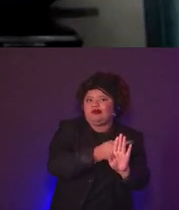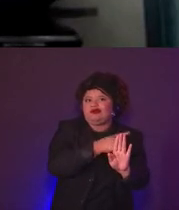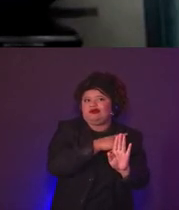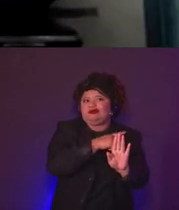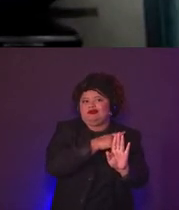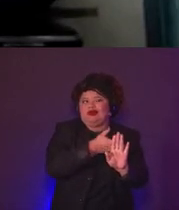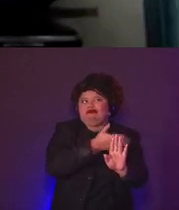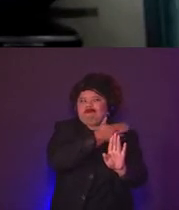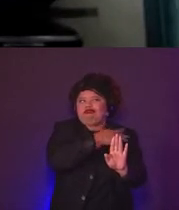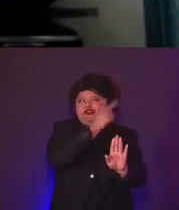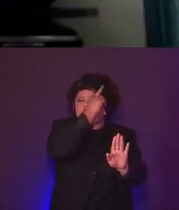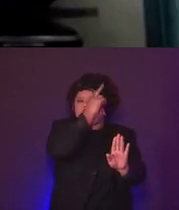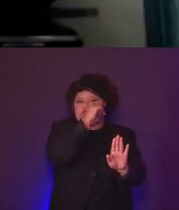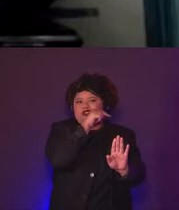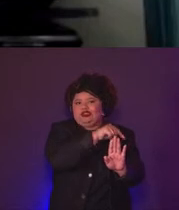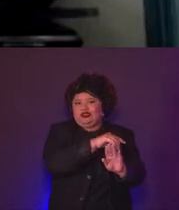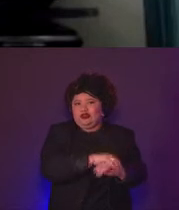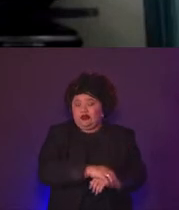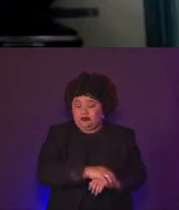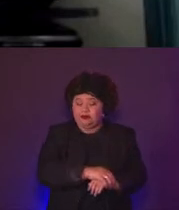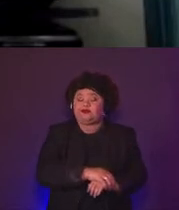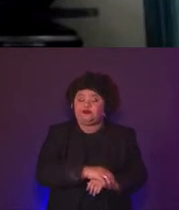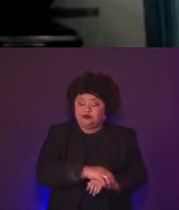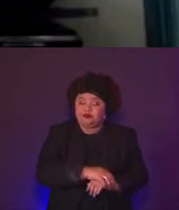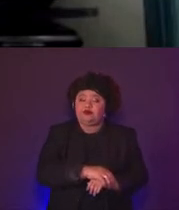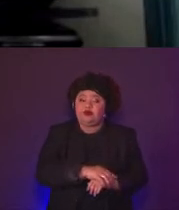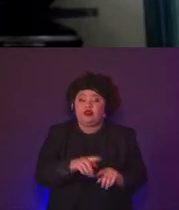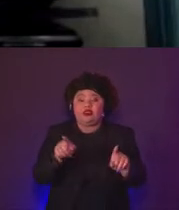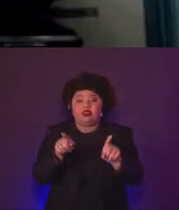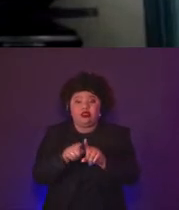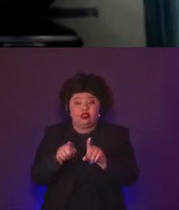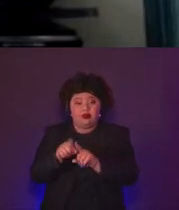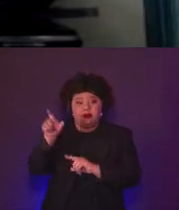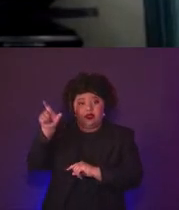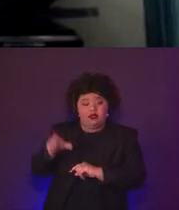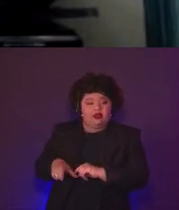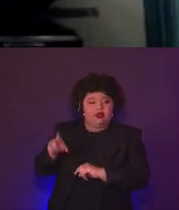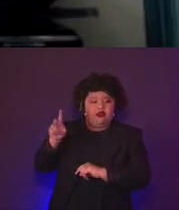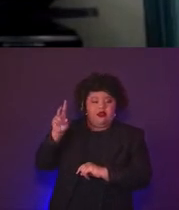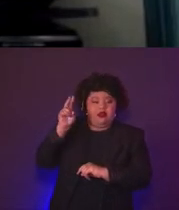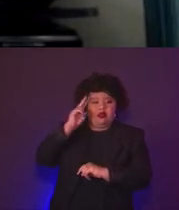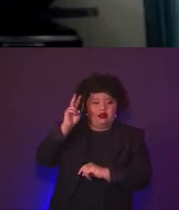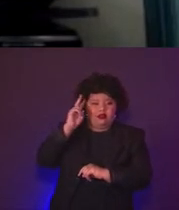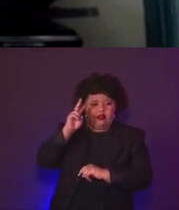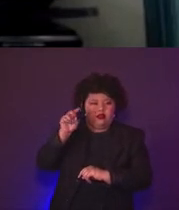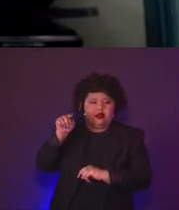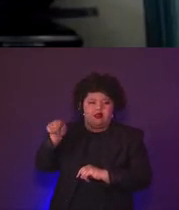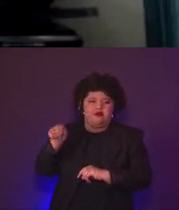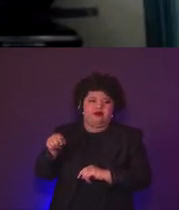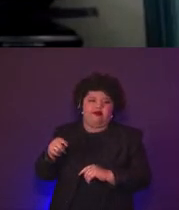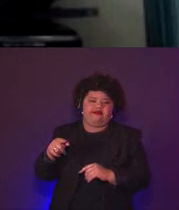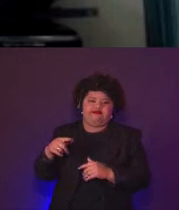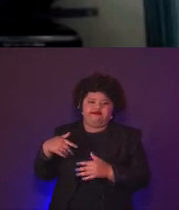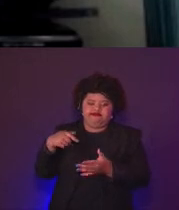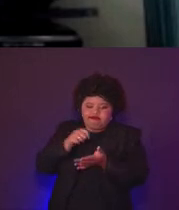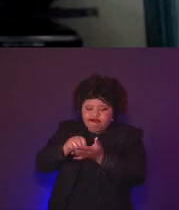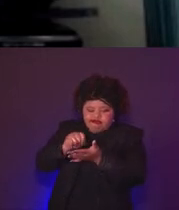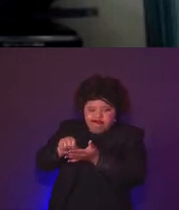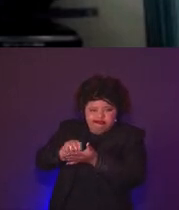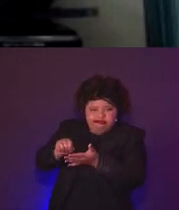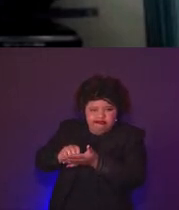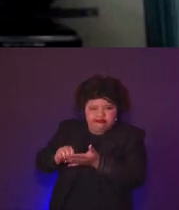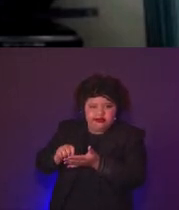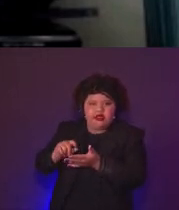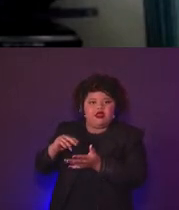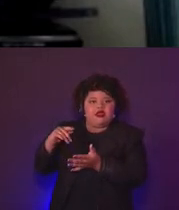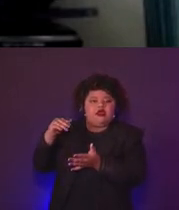a Pulitzer jury, but he remembered that it didn't get any farther than that because somebody on one of those committees